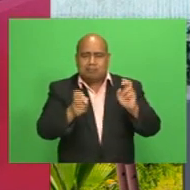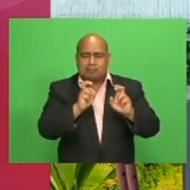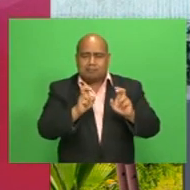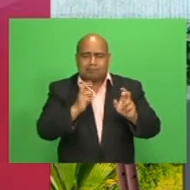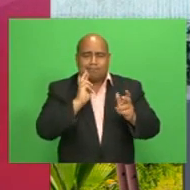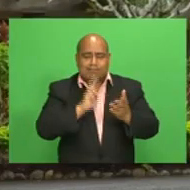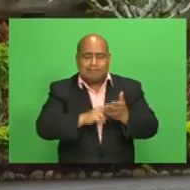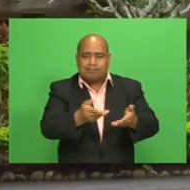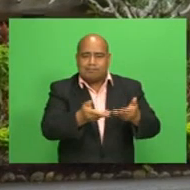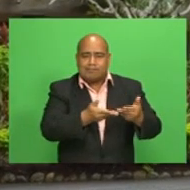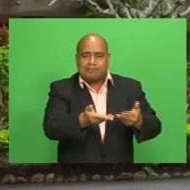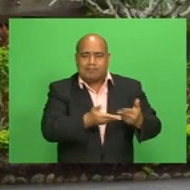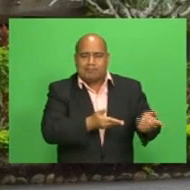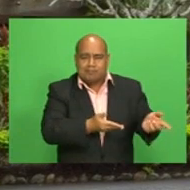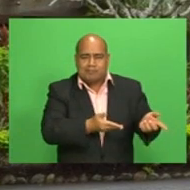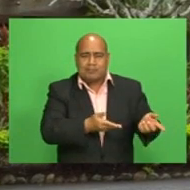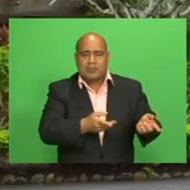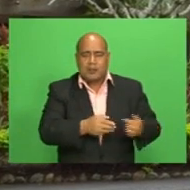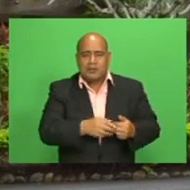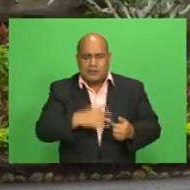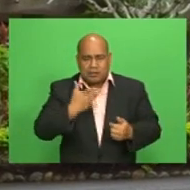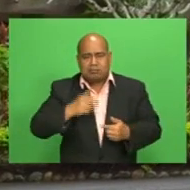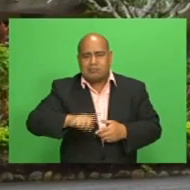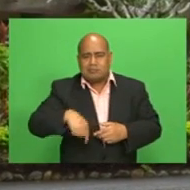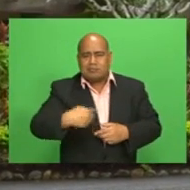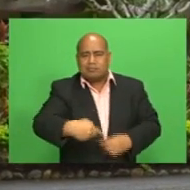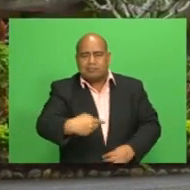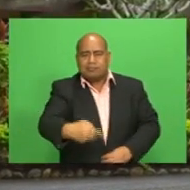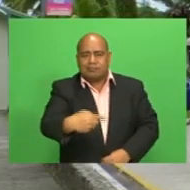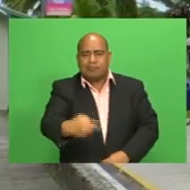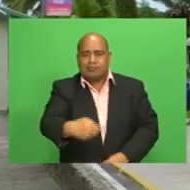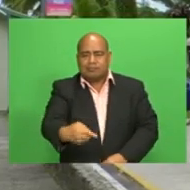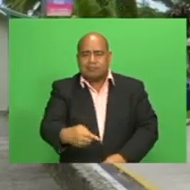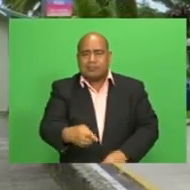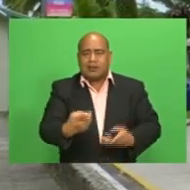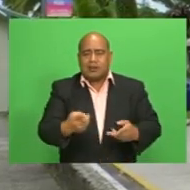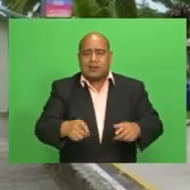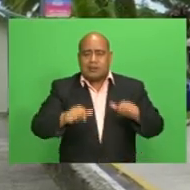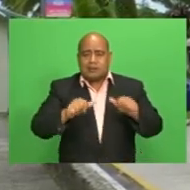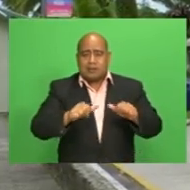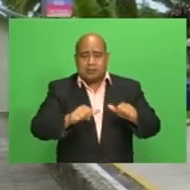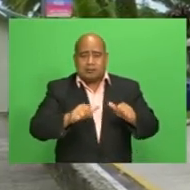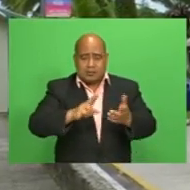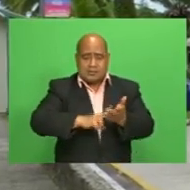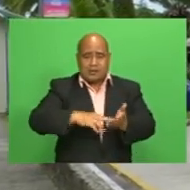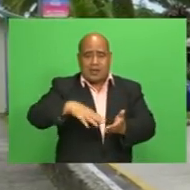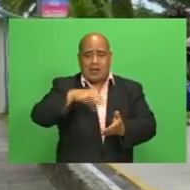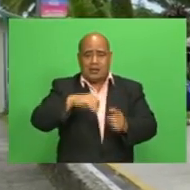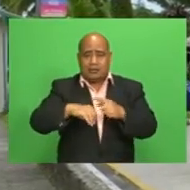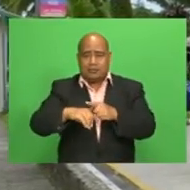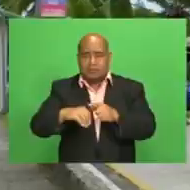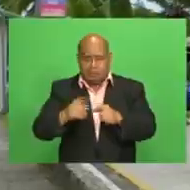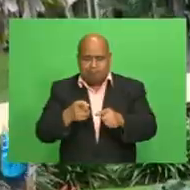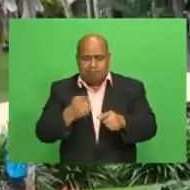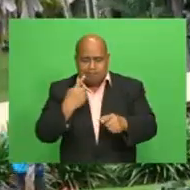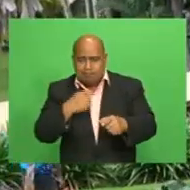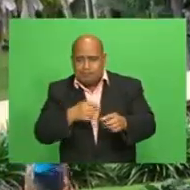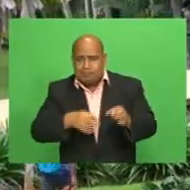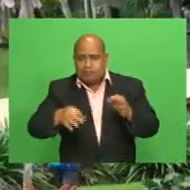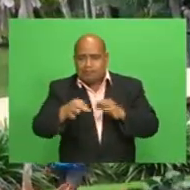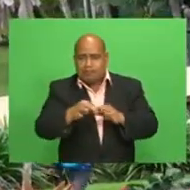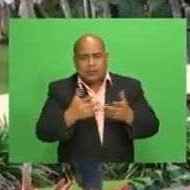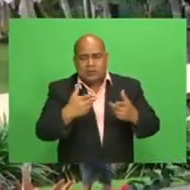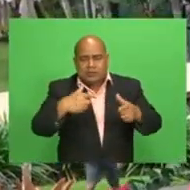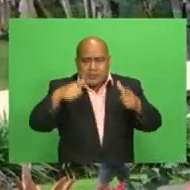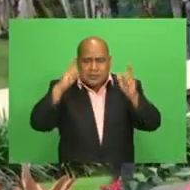be continuing. Meanwhile, President of Nauru and incoming Chancellor of USP, Lionel Anyimea, has declared that he will